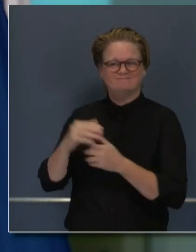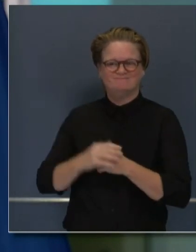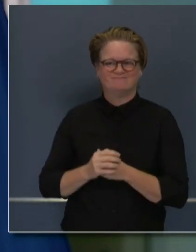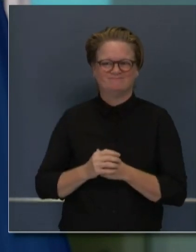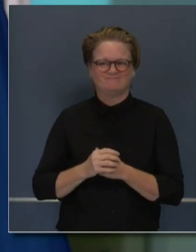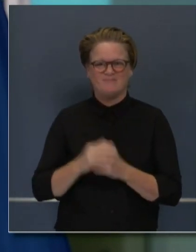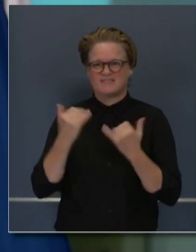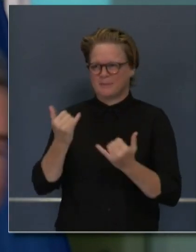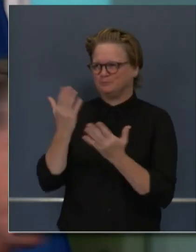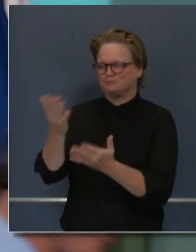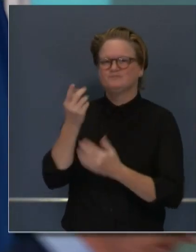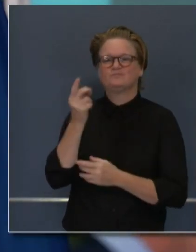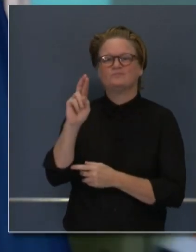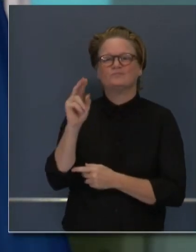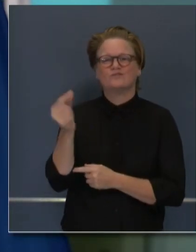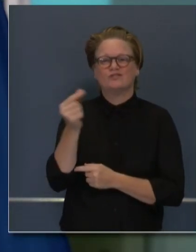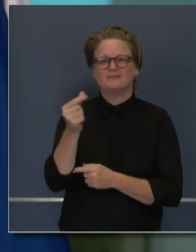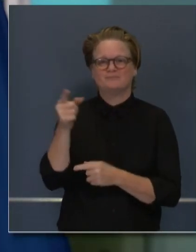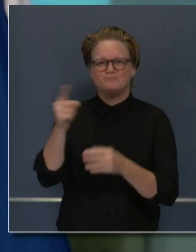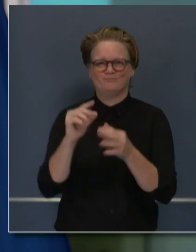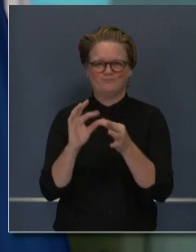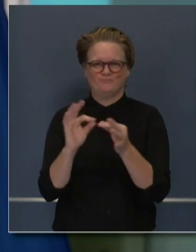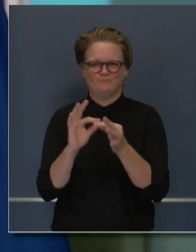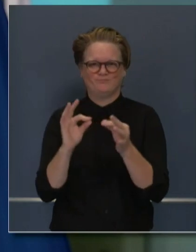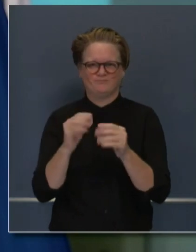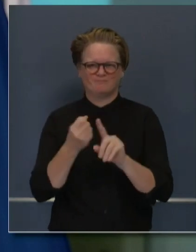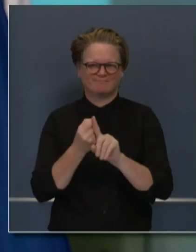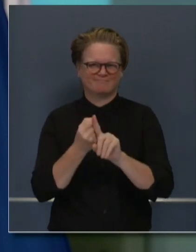and efficacy strategies.